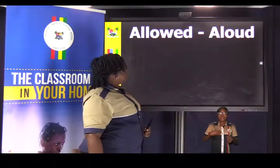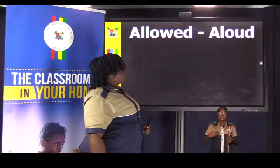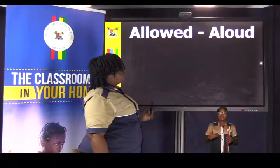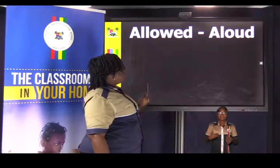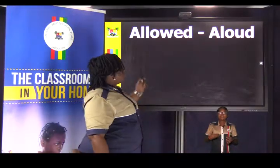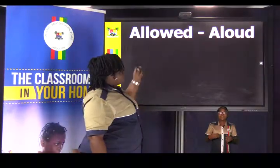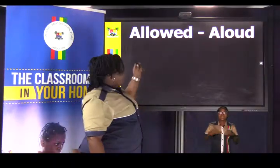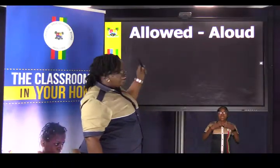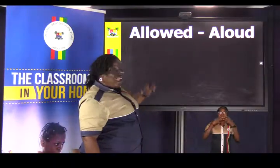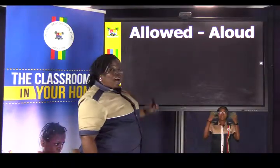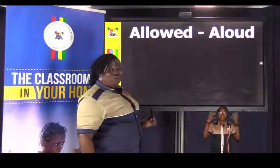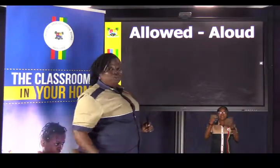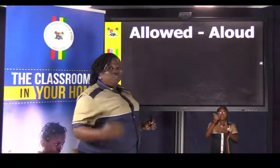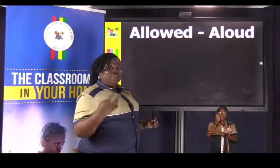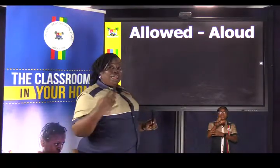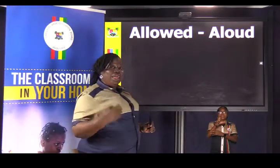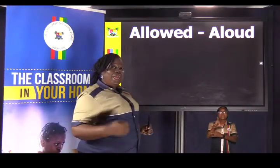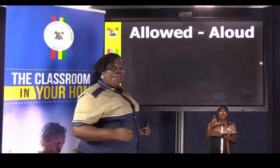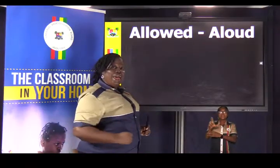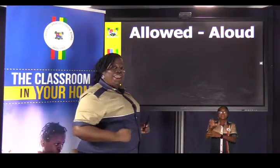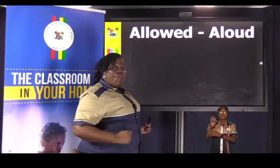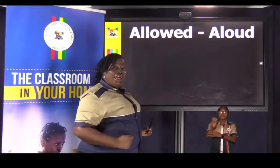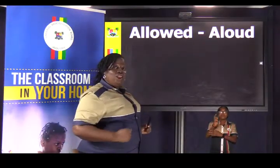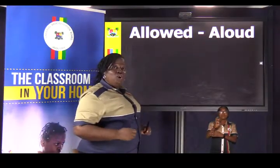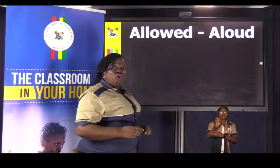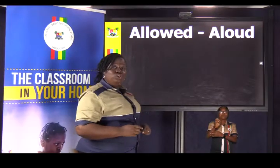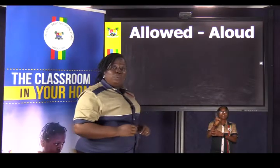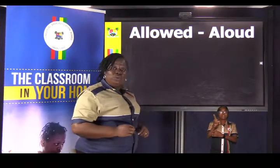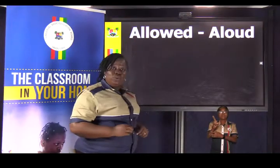allowed. Allowed.